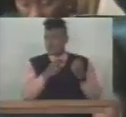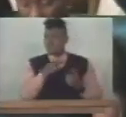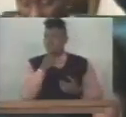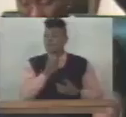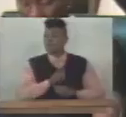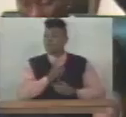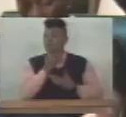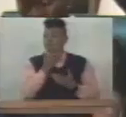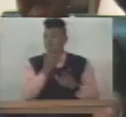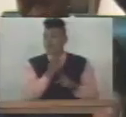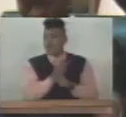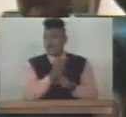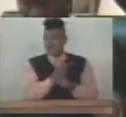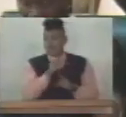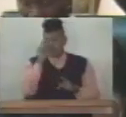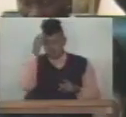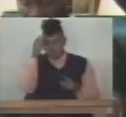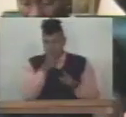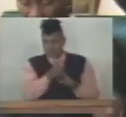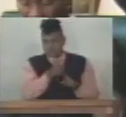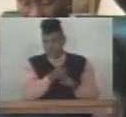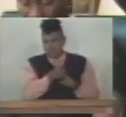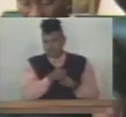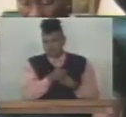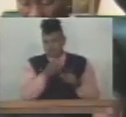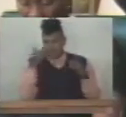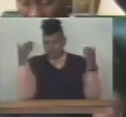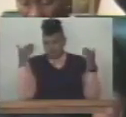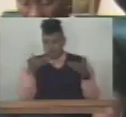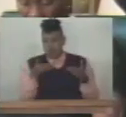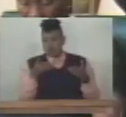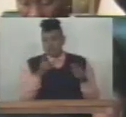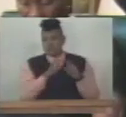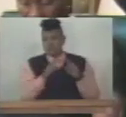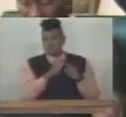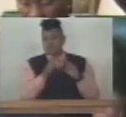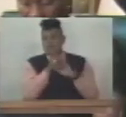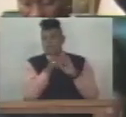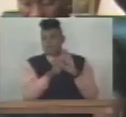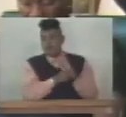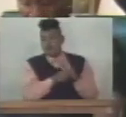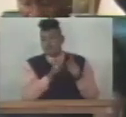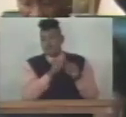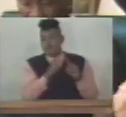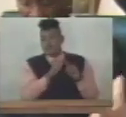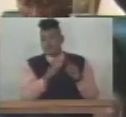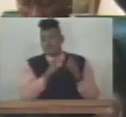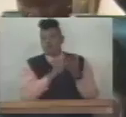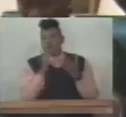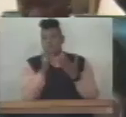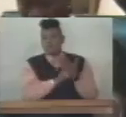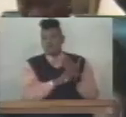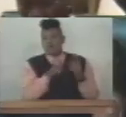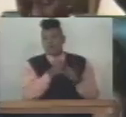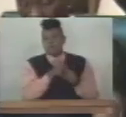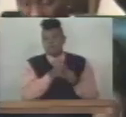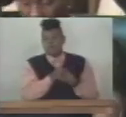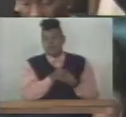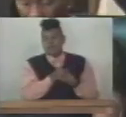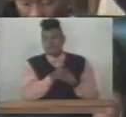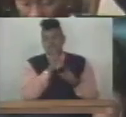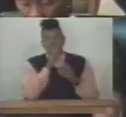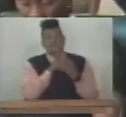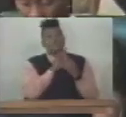government focused on policies and programs that are beneficial to the